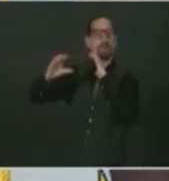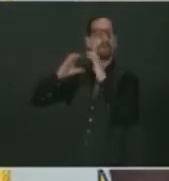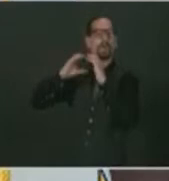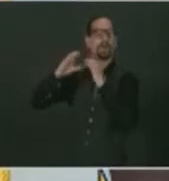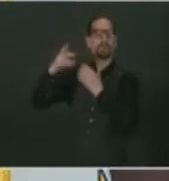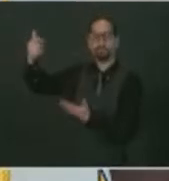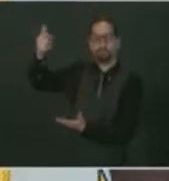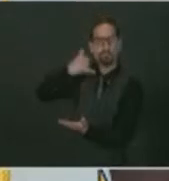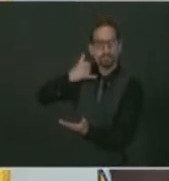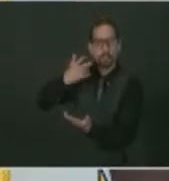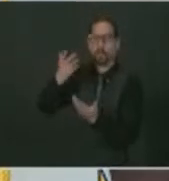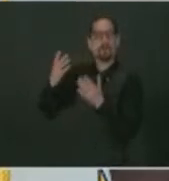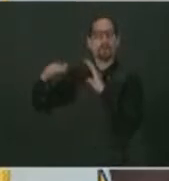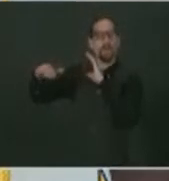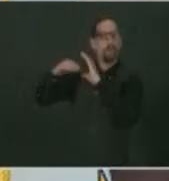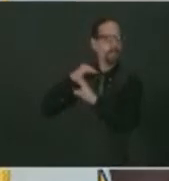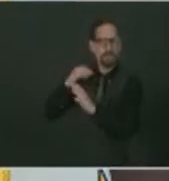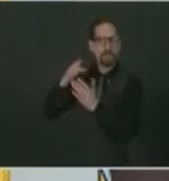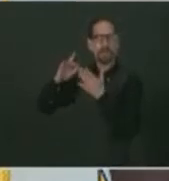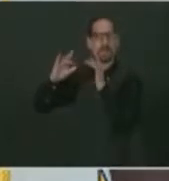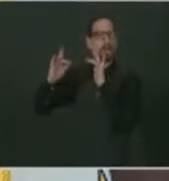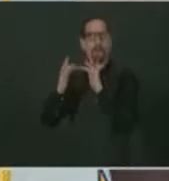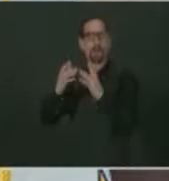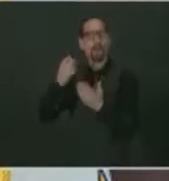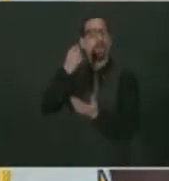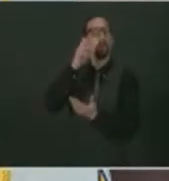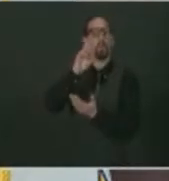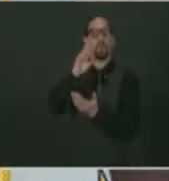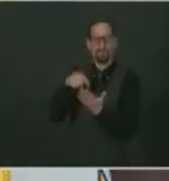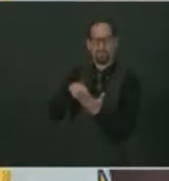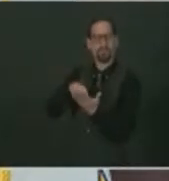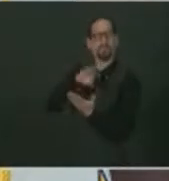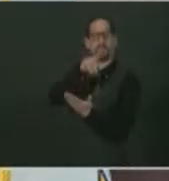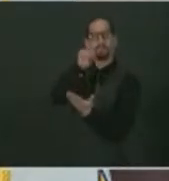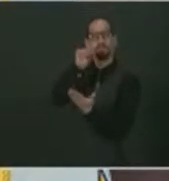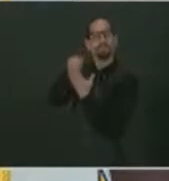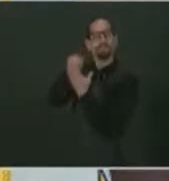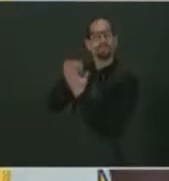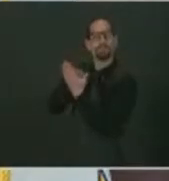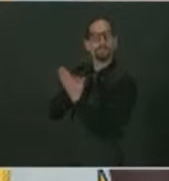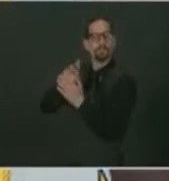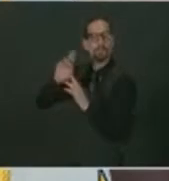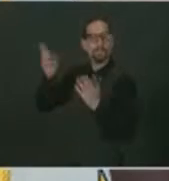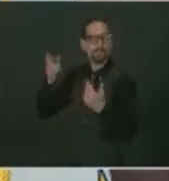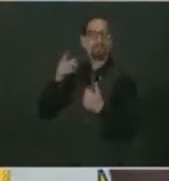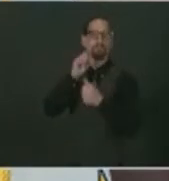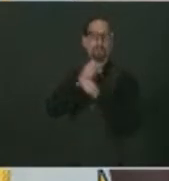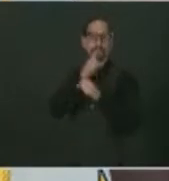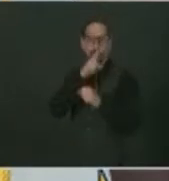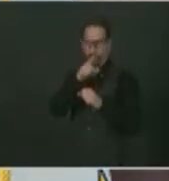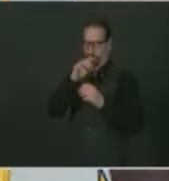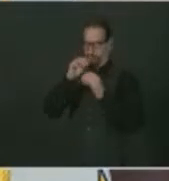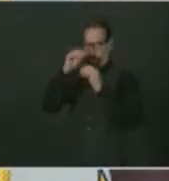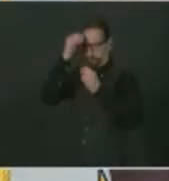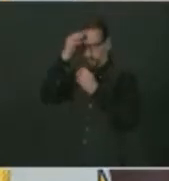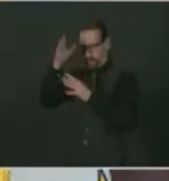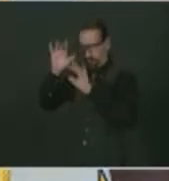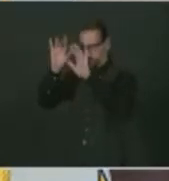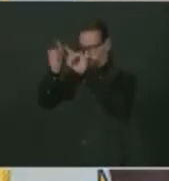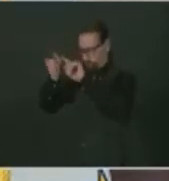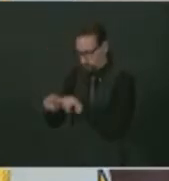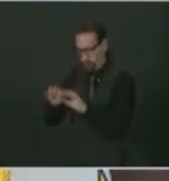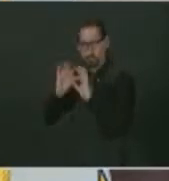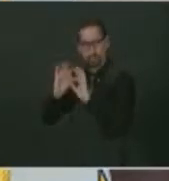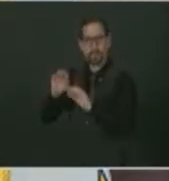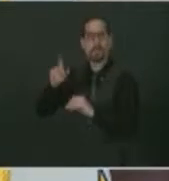you. You can choose email, text message, or a phone call. When a slot opens up for you, we will contact